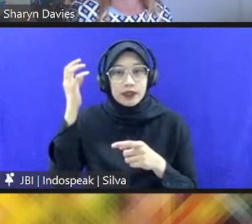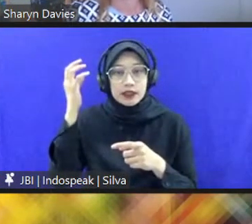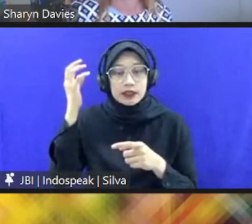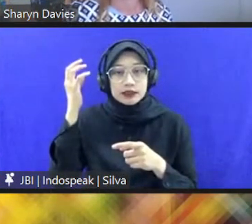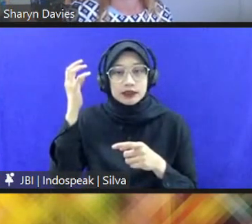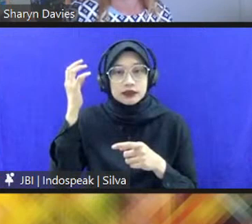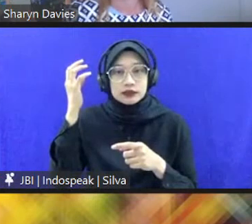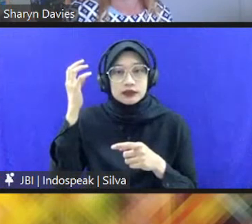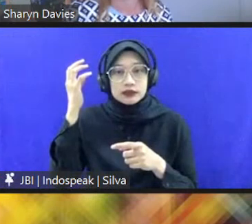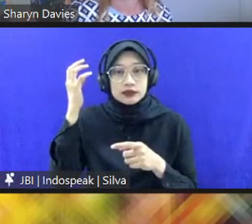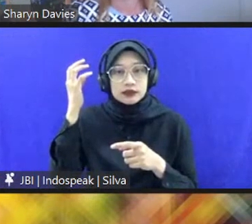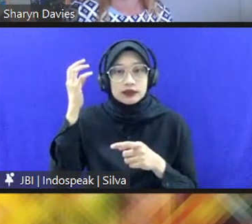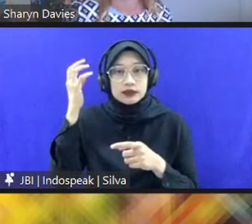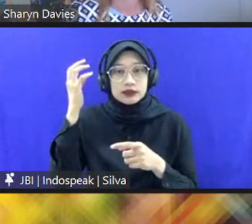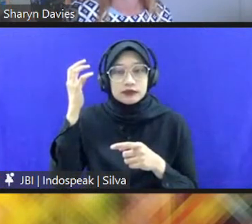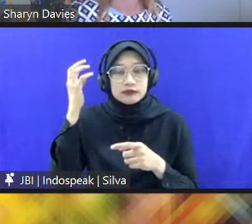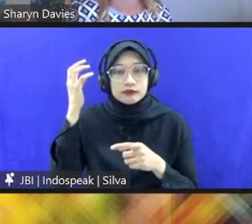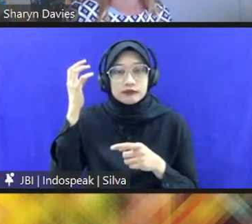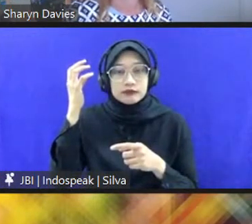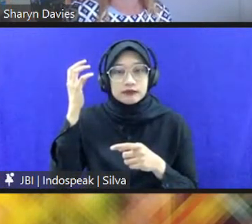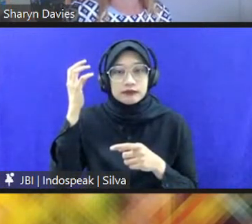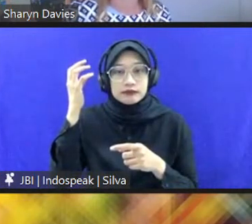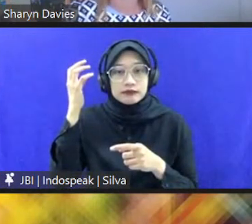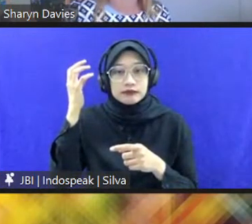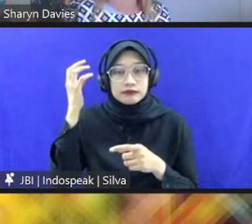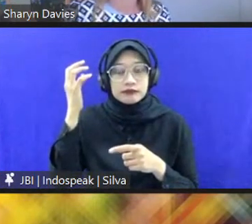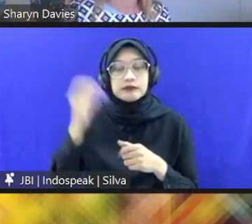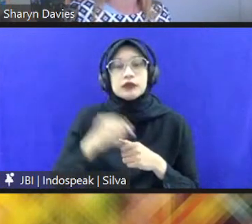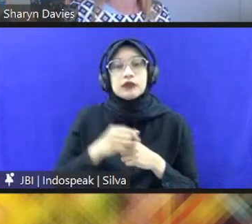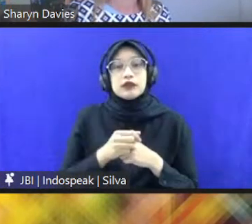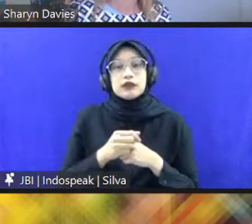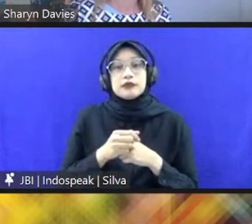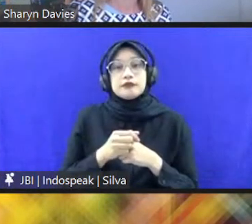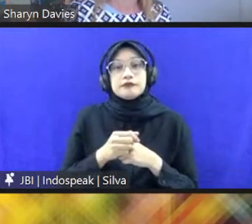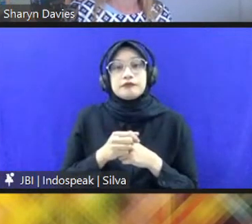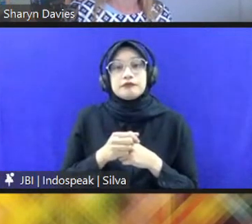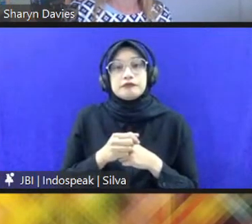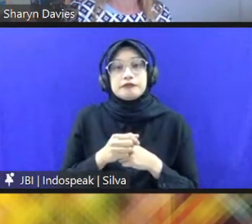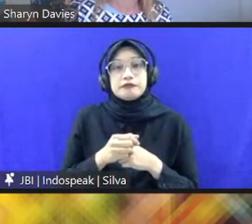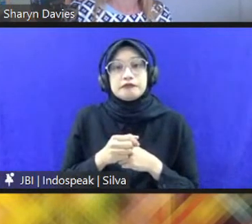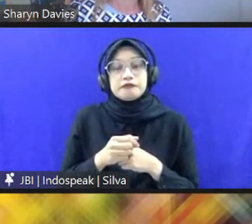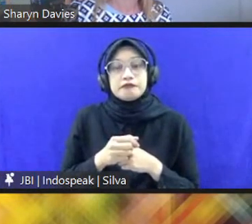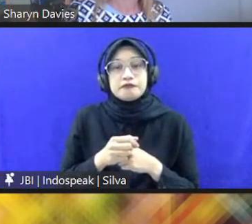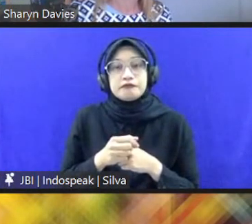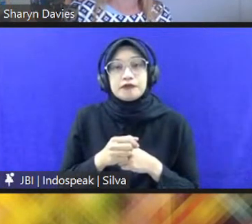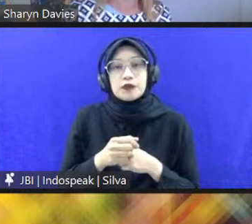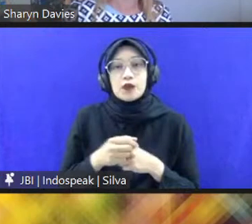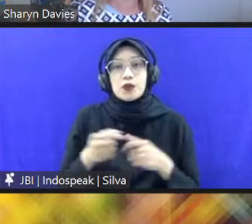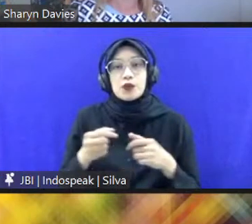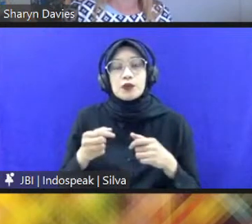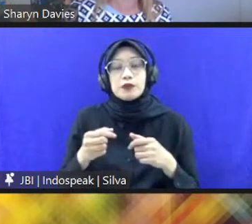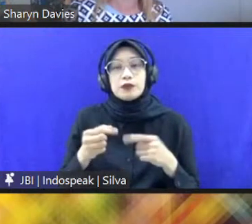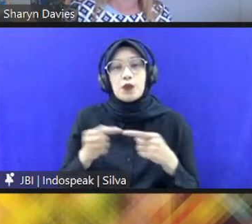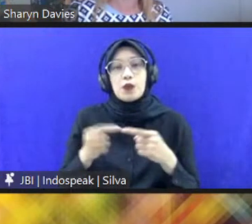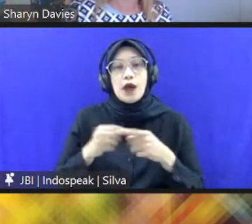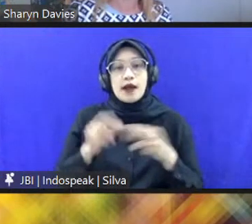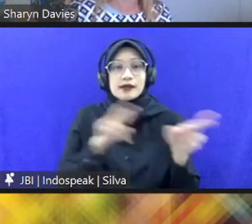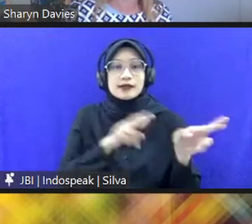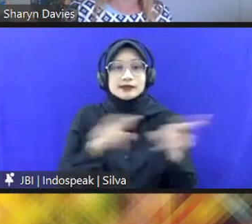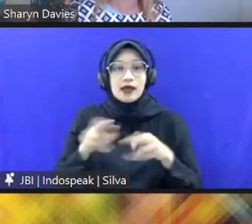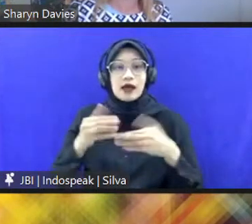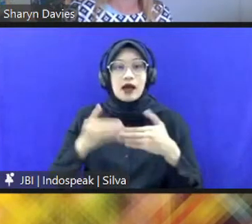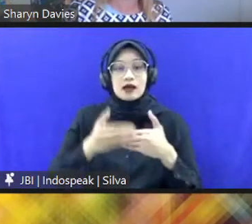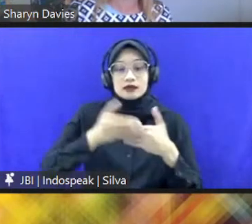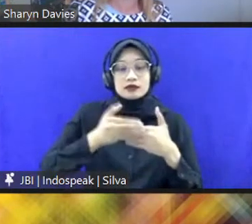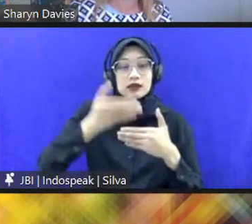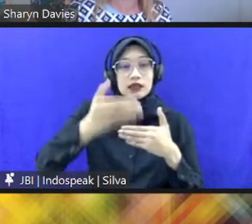a longer term or midterm one. But I think that's where we should be gearing about. And it's often not money